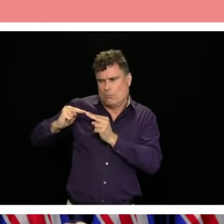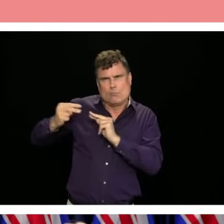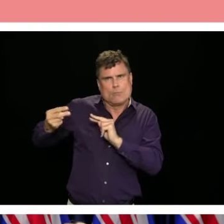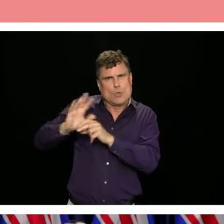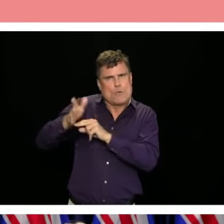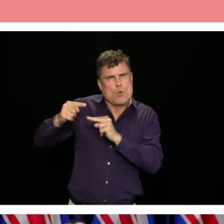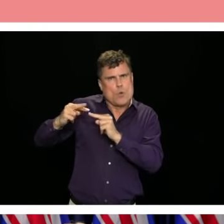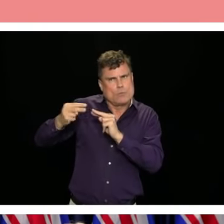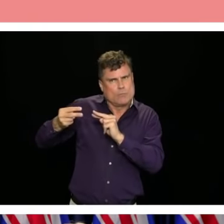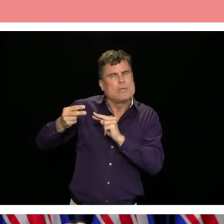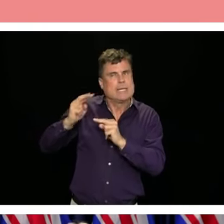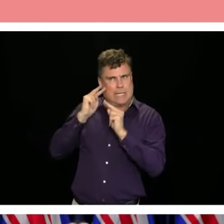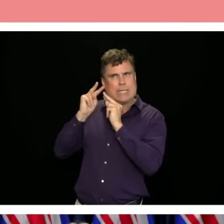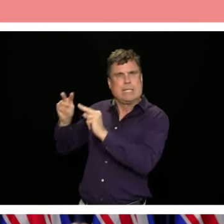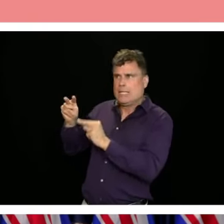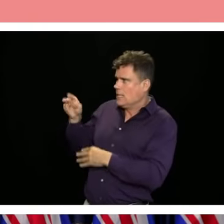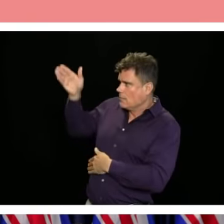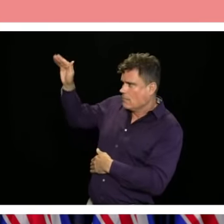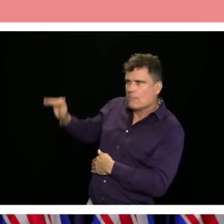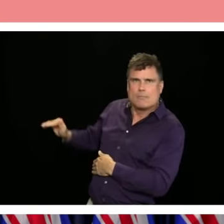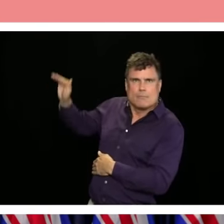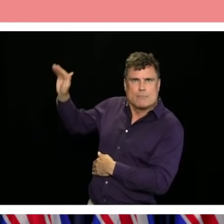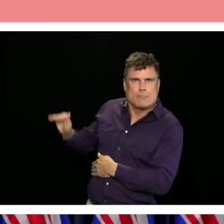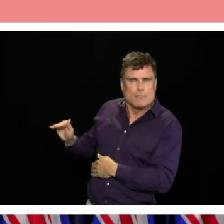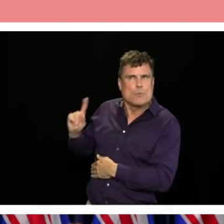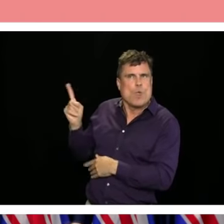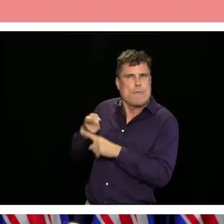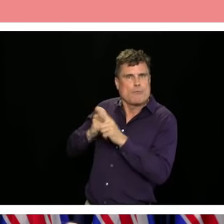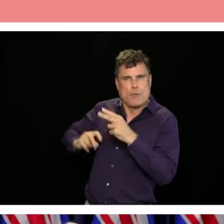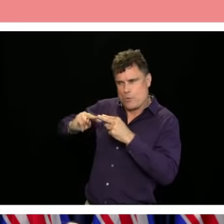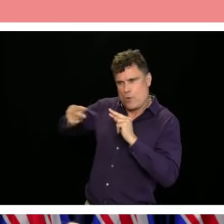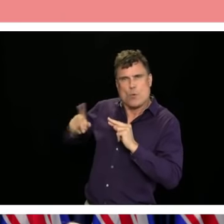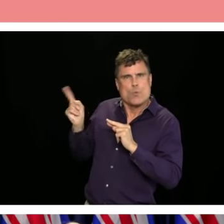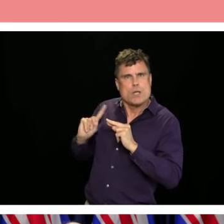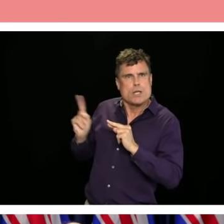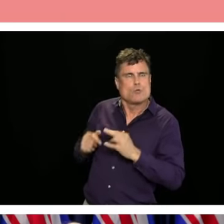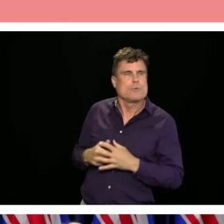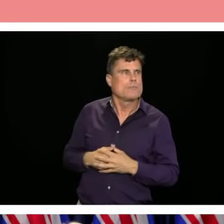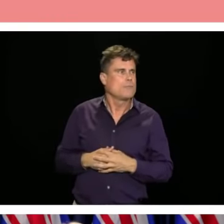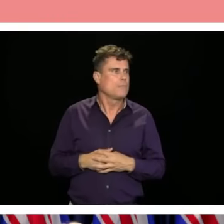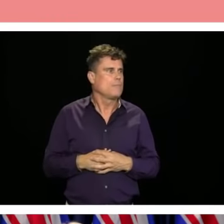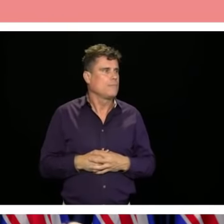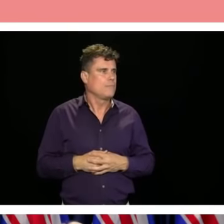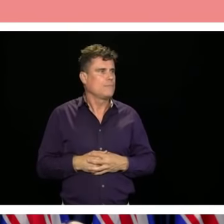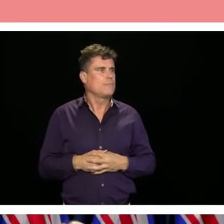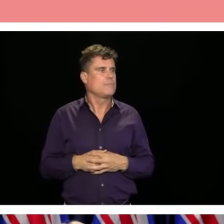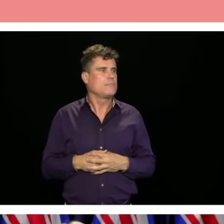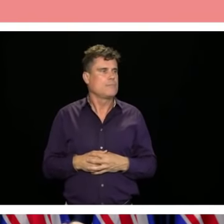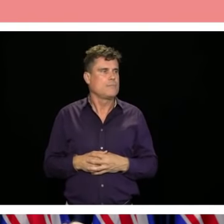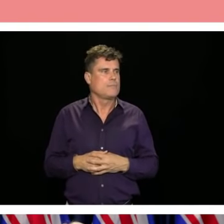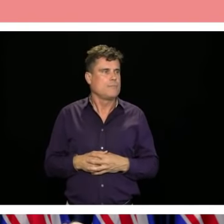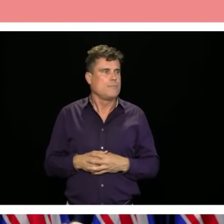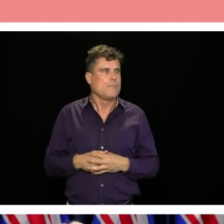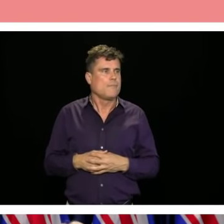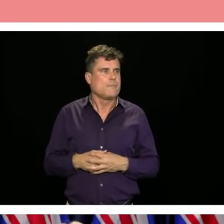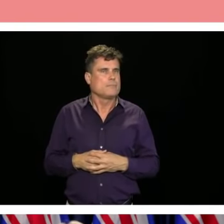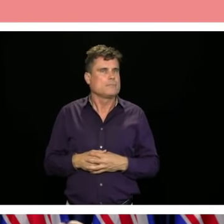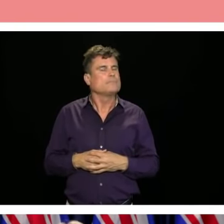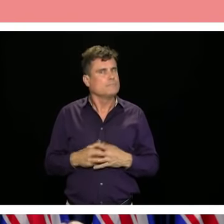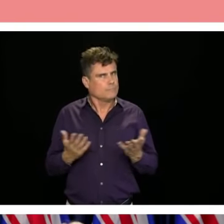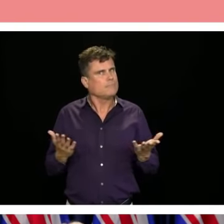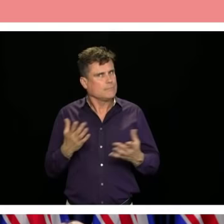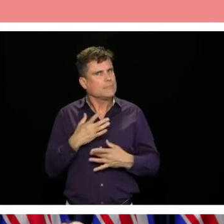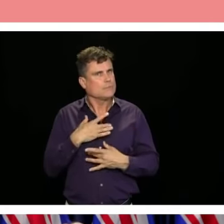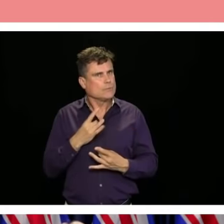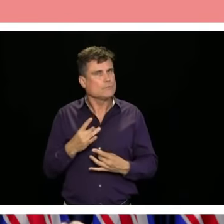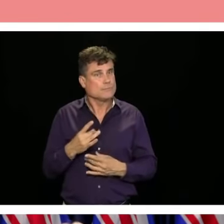were seeing in Germany and Italy and France. We know from this genomic sequencing that was done, once